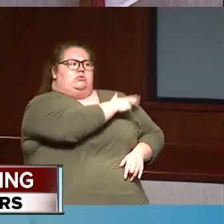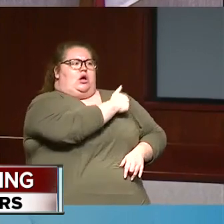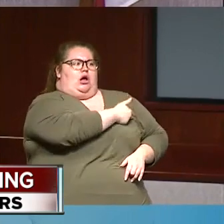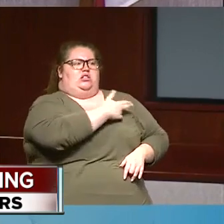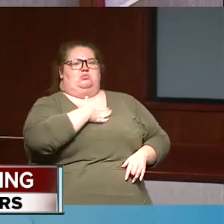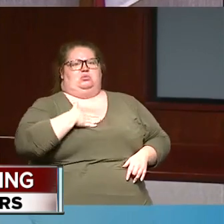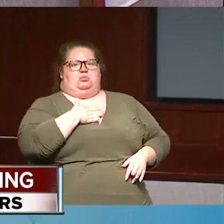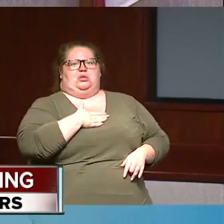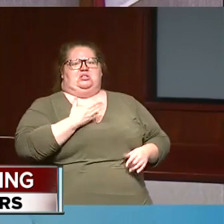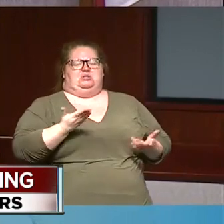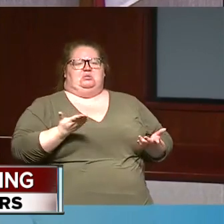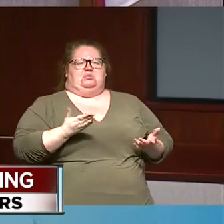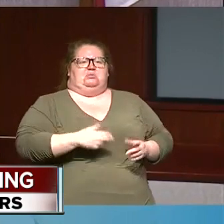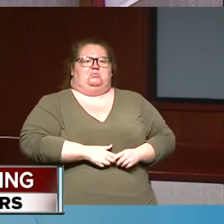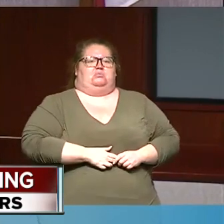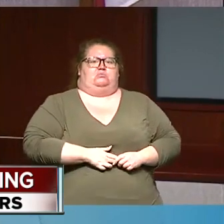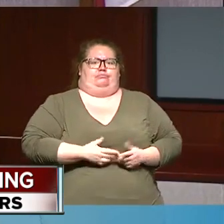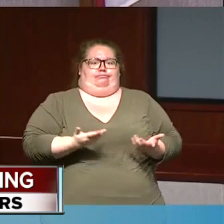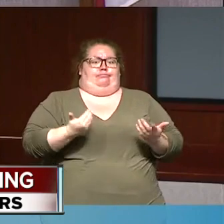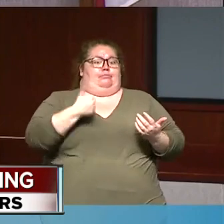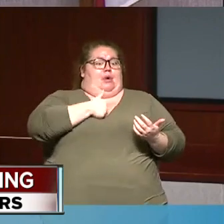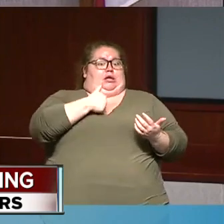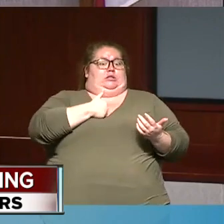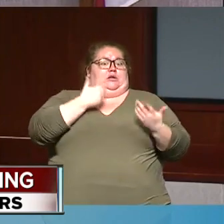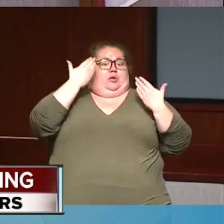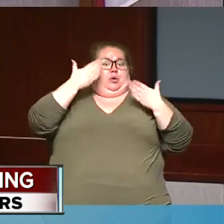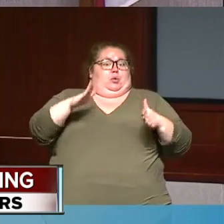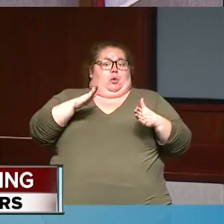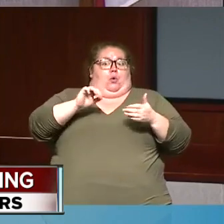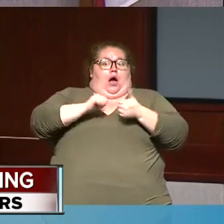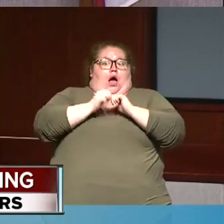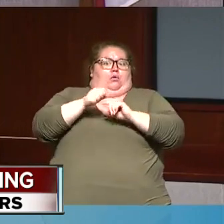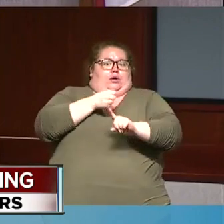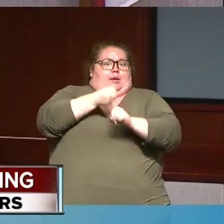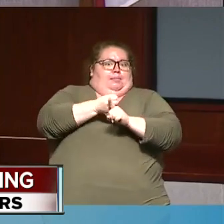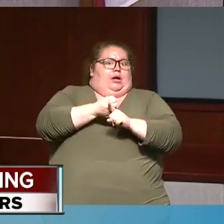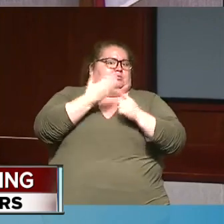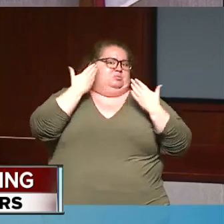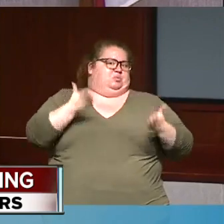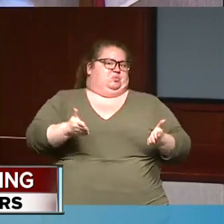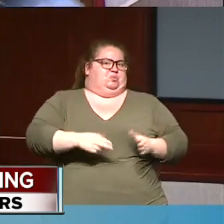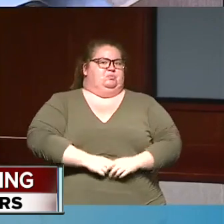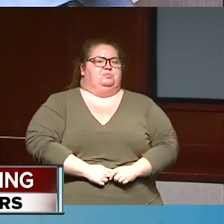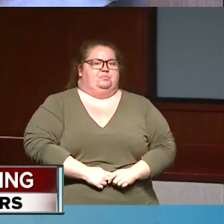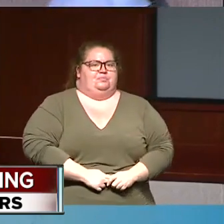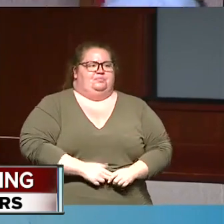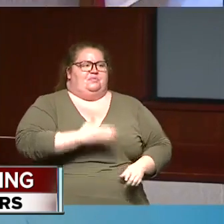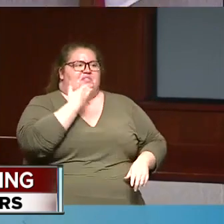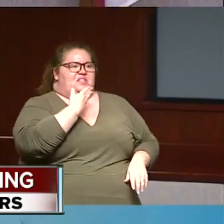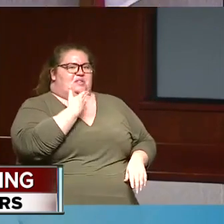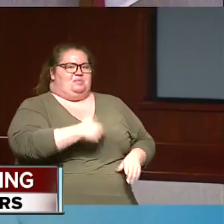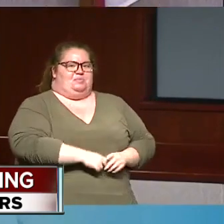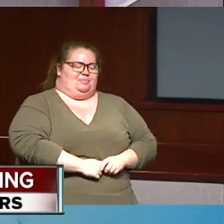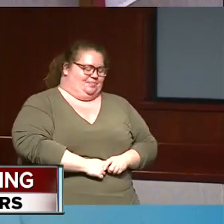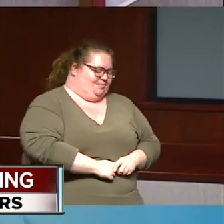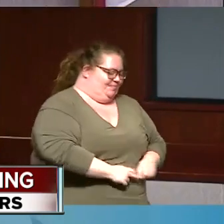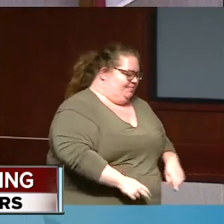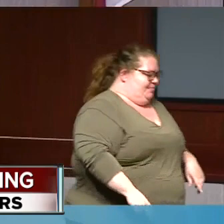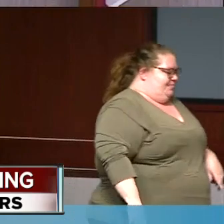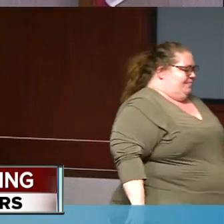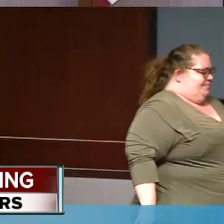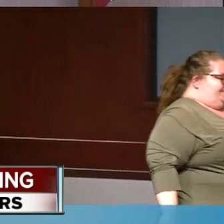themselves, but I'm not aware of any impact that's had. Okay, thank you guys.